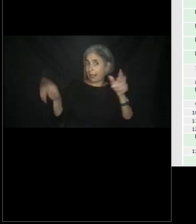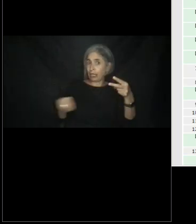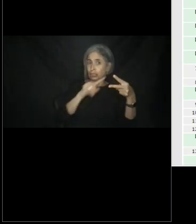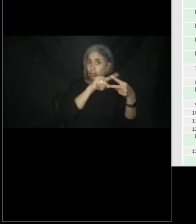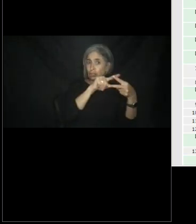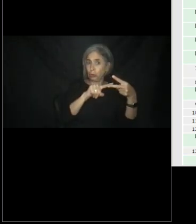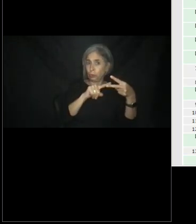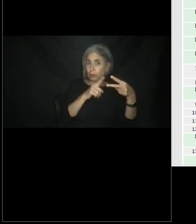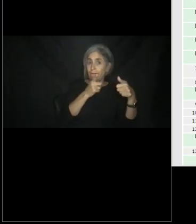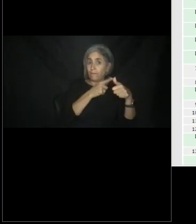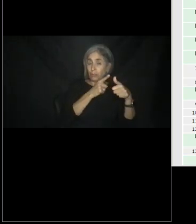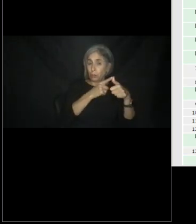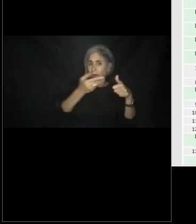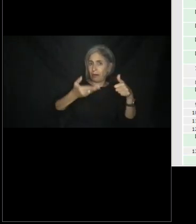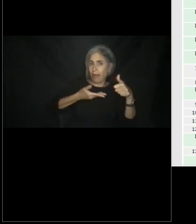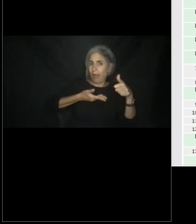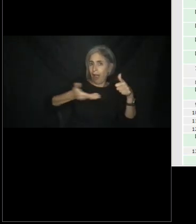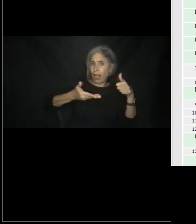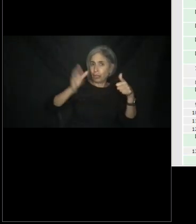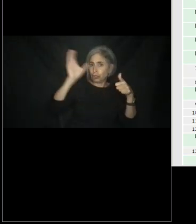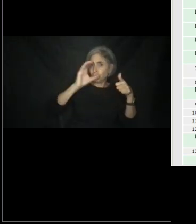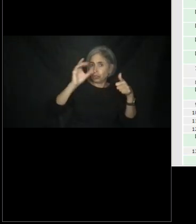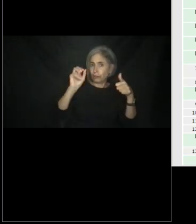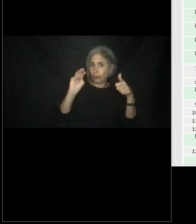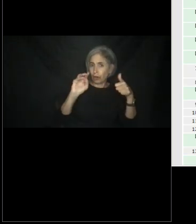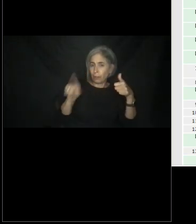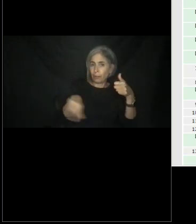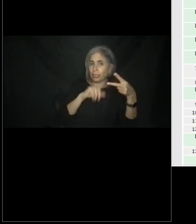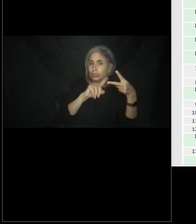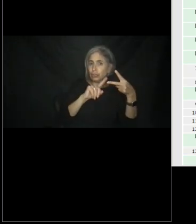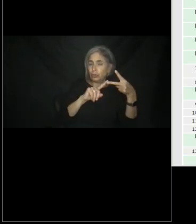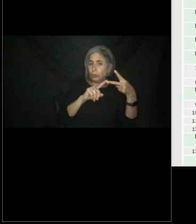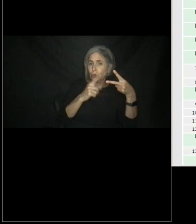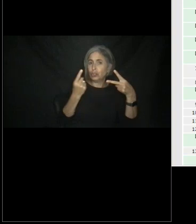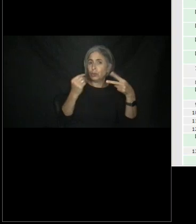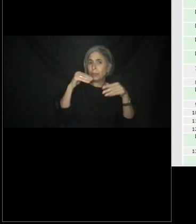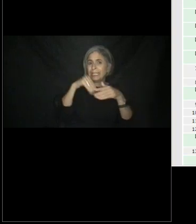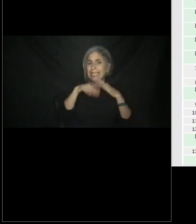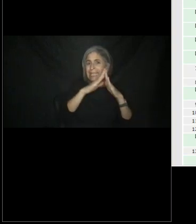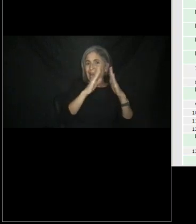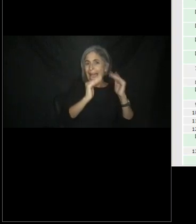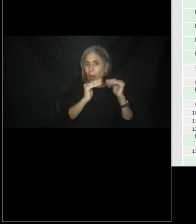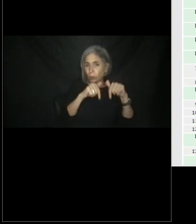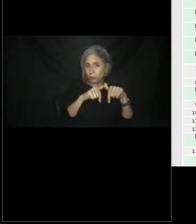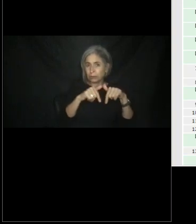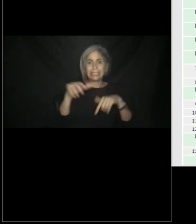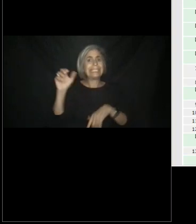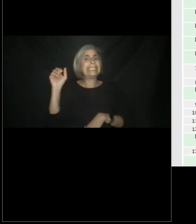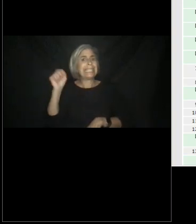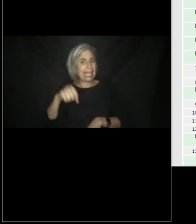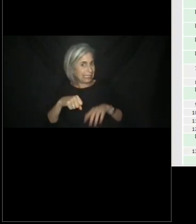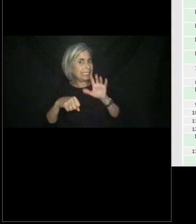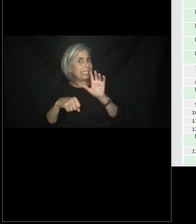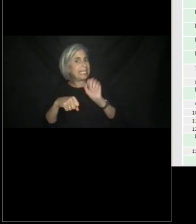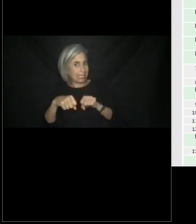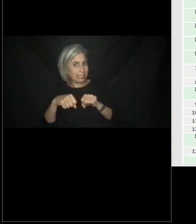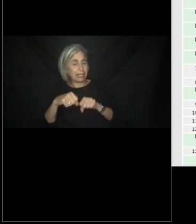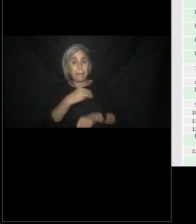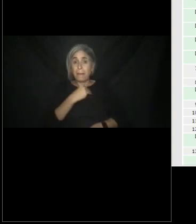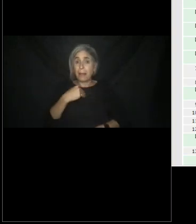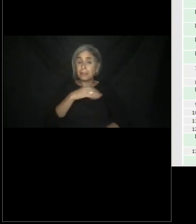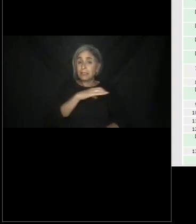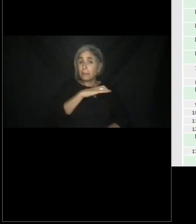1, hire a search firm, or Correct. 2, we do it in-house. Yes. So let's open the floor to members of the